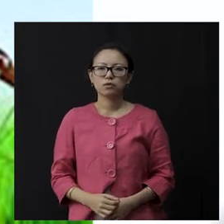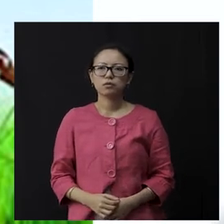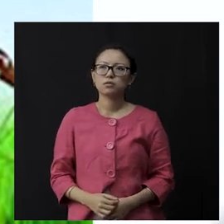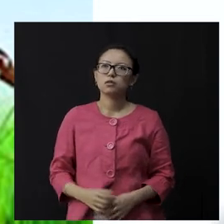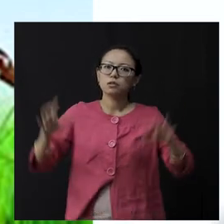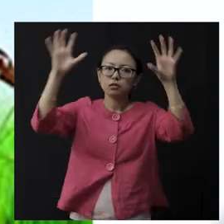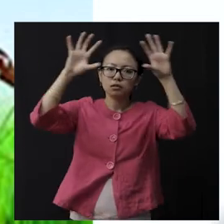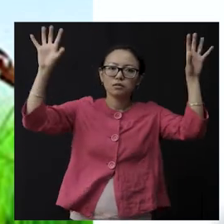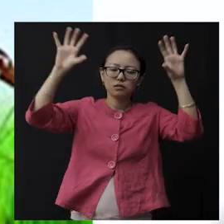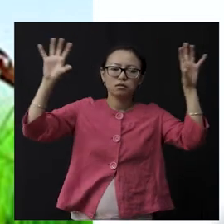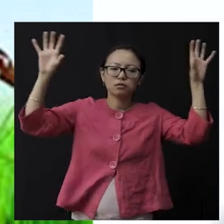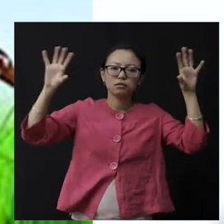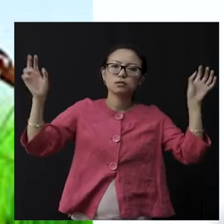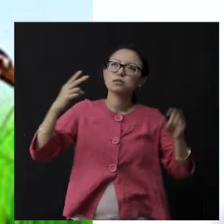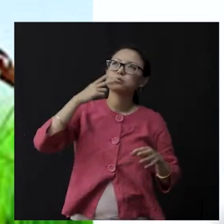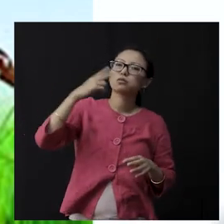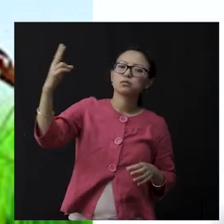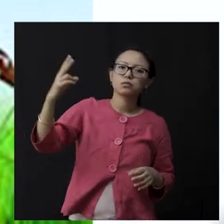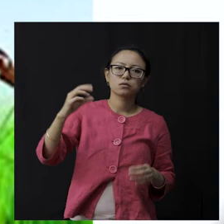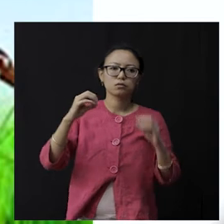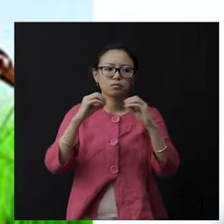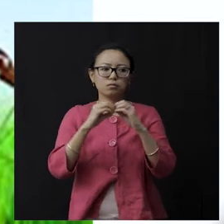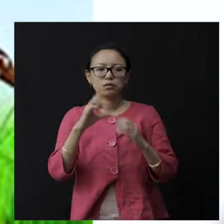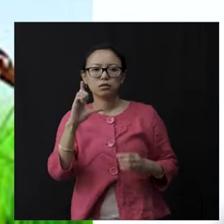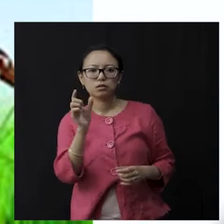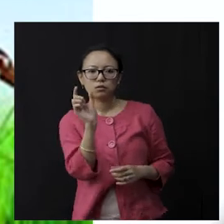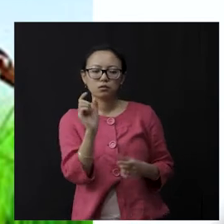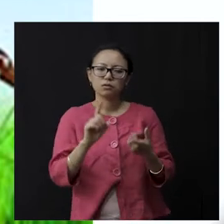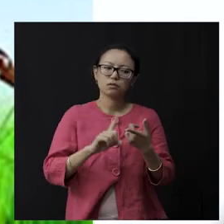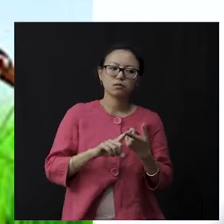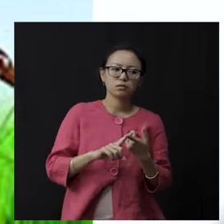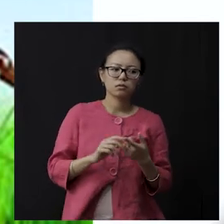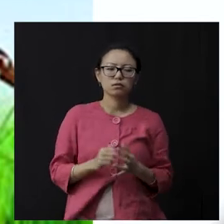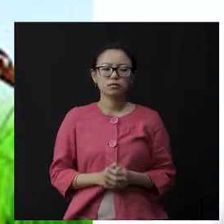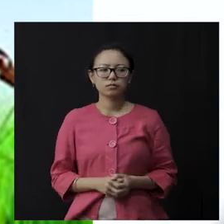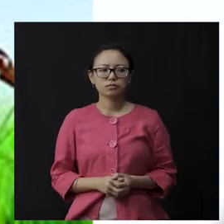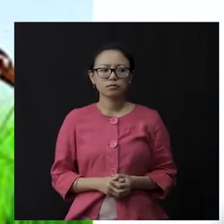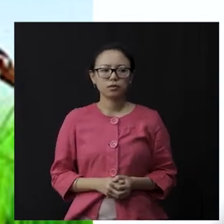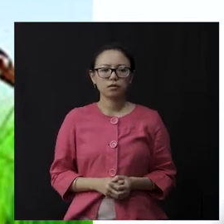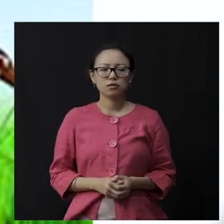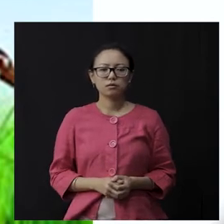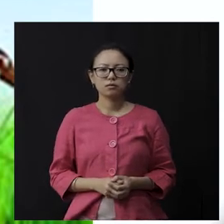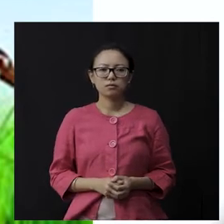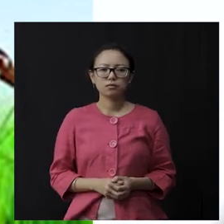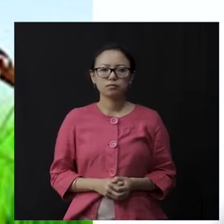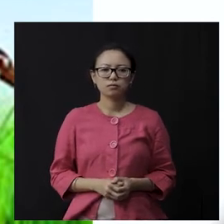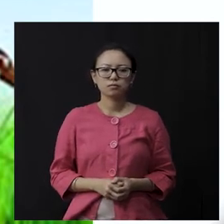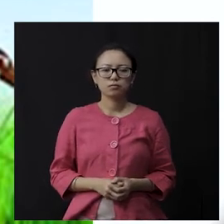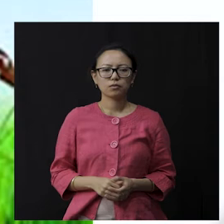blue on a sunny day. Yes or no, children? You please repeat after me. Read